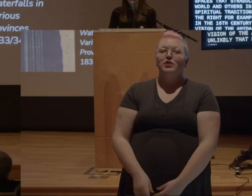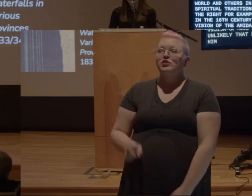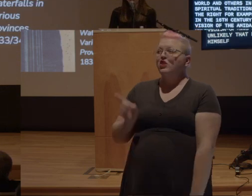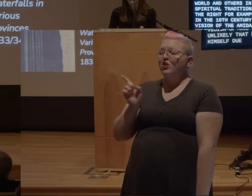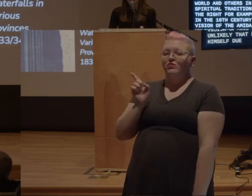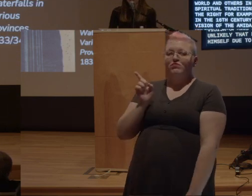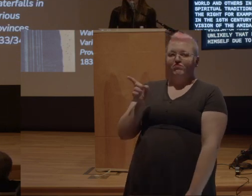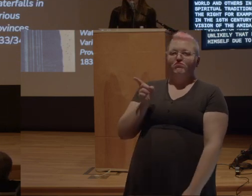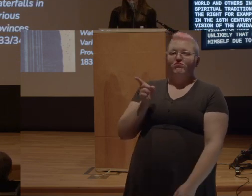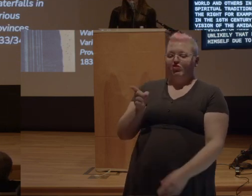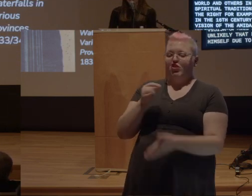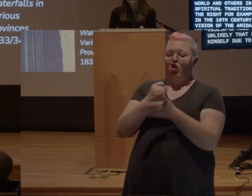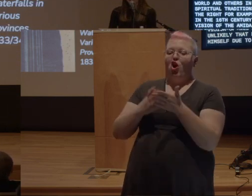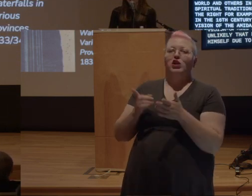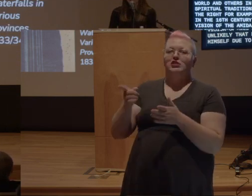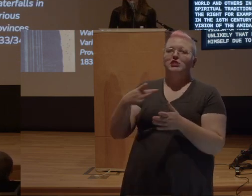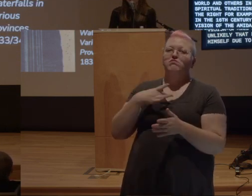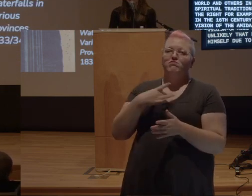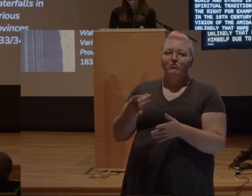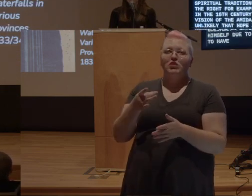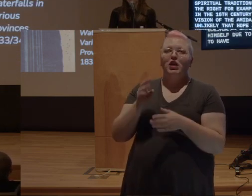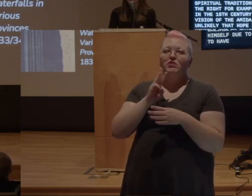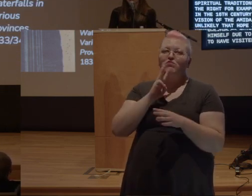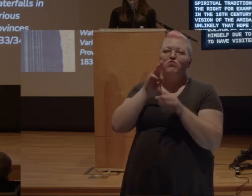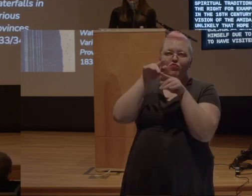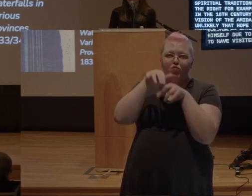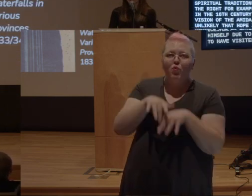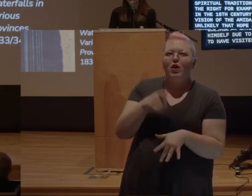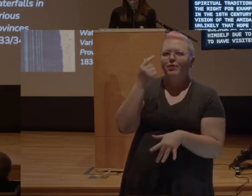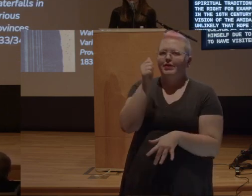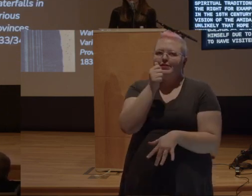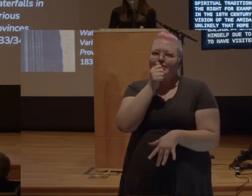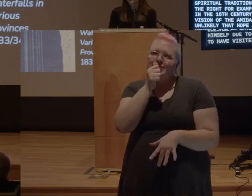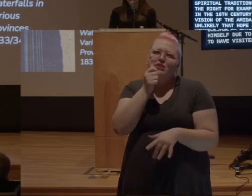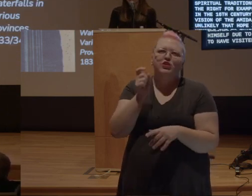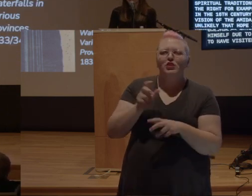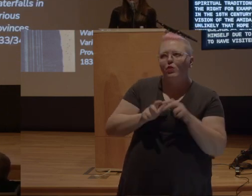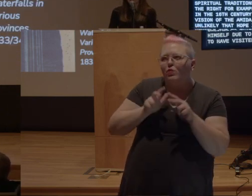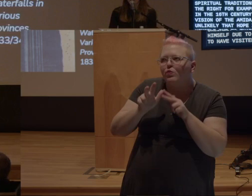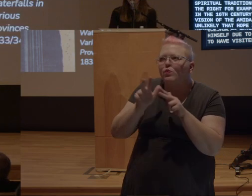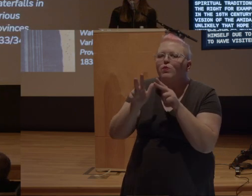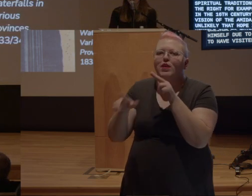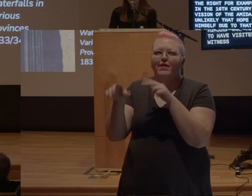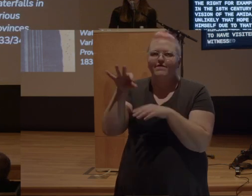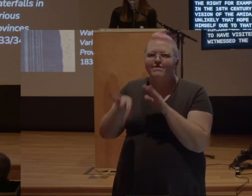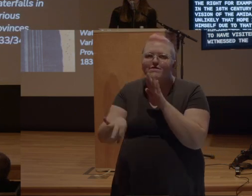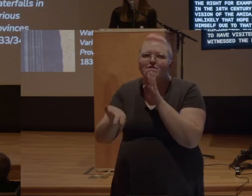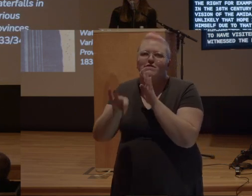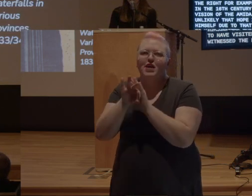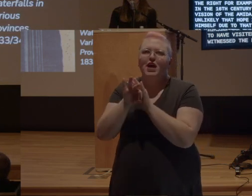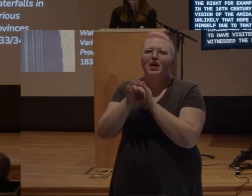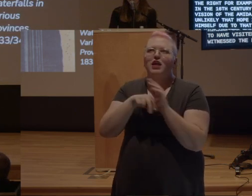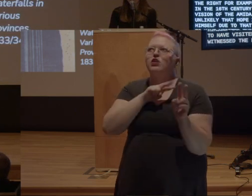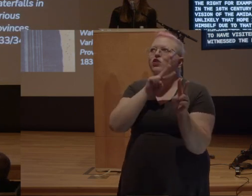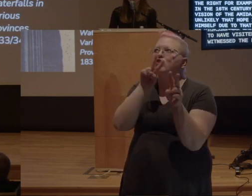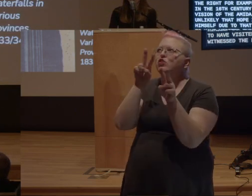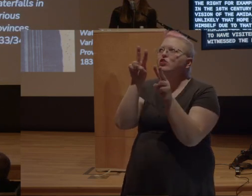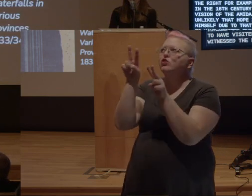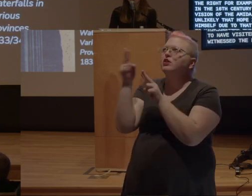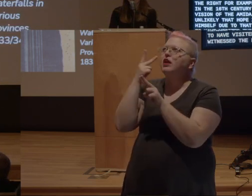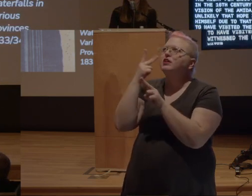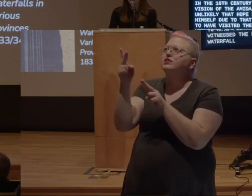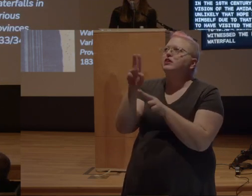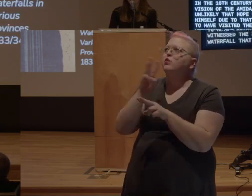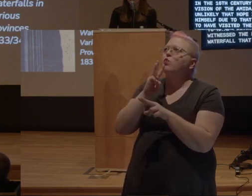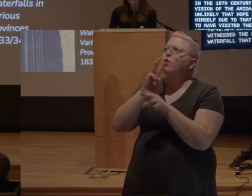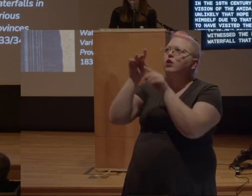remote location, he is likely to have visited the mountainous Nikko region and witnessed the dramatic flow of the falling mist waterfall that